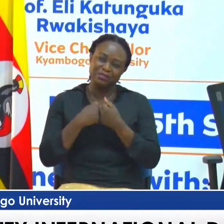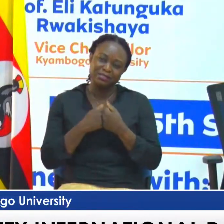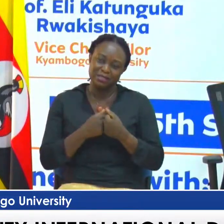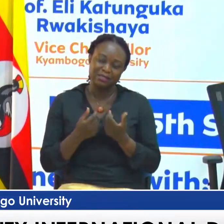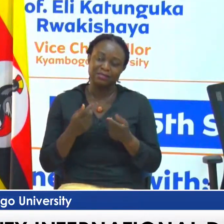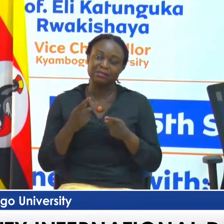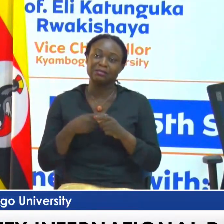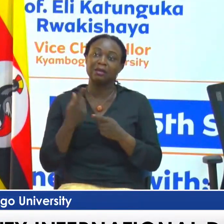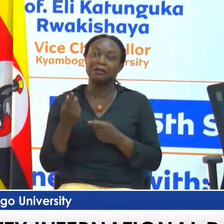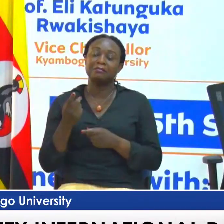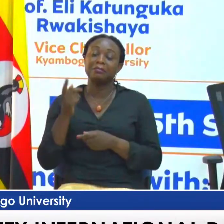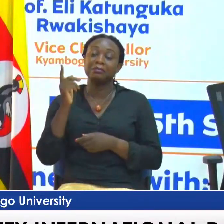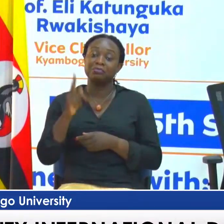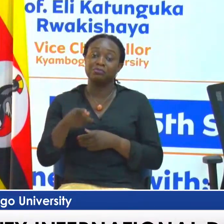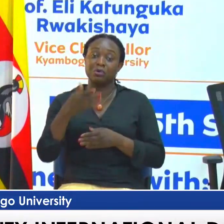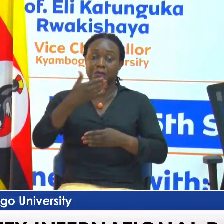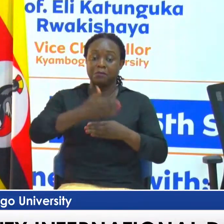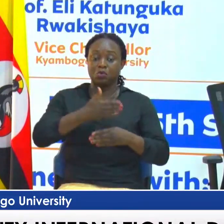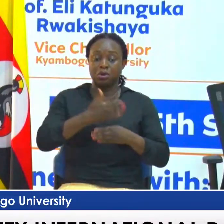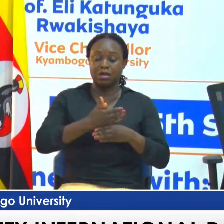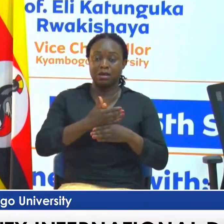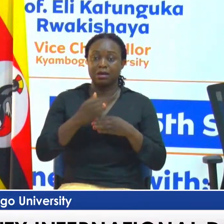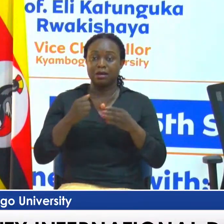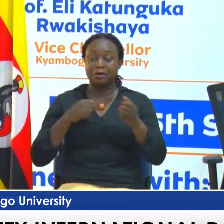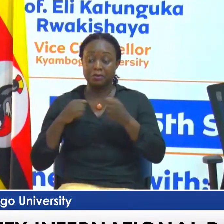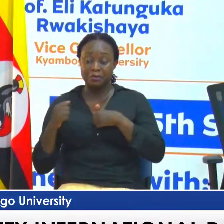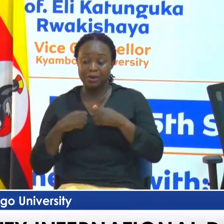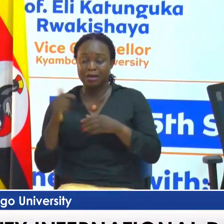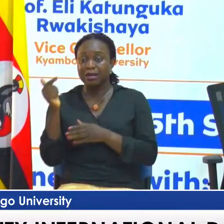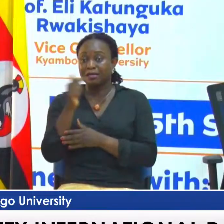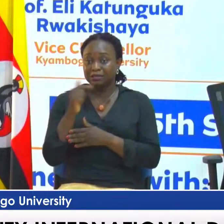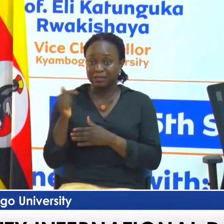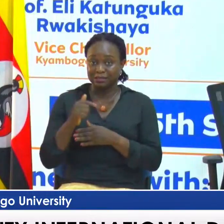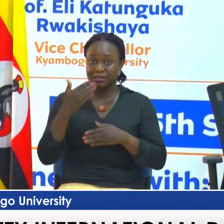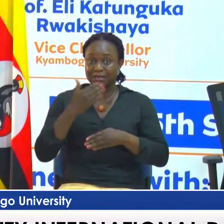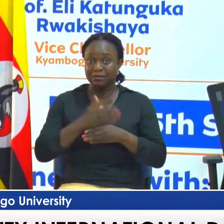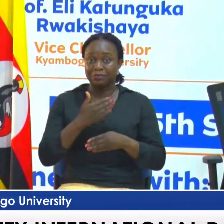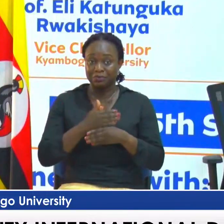reached the border between Rwanda and Tanzania,